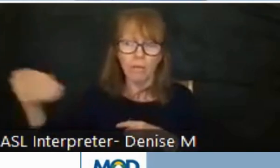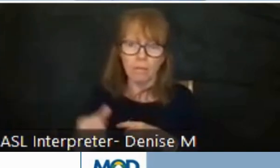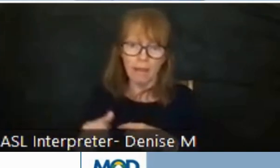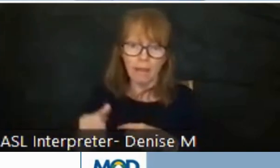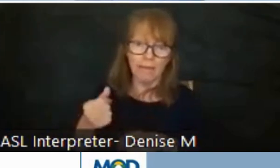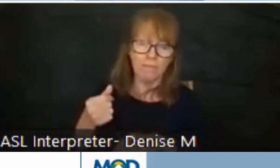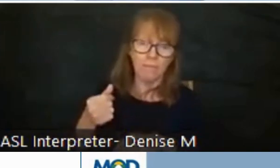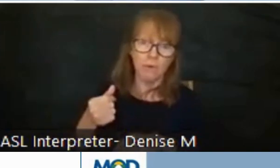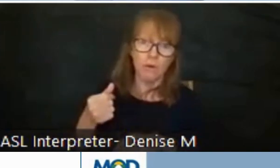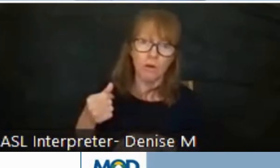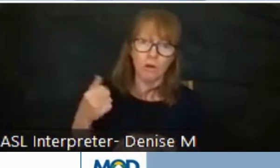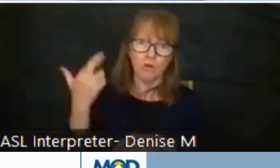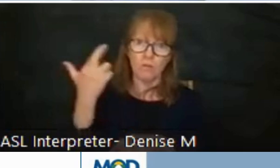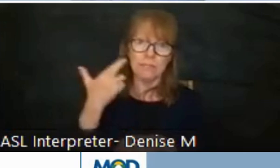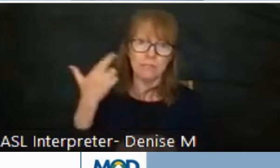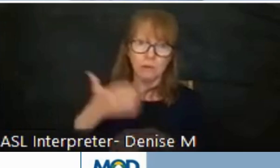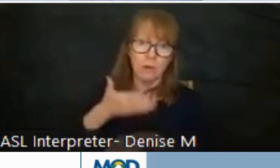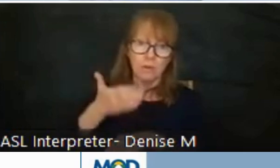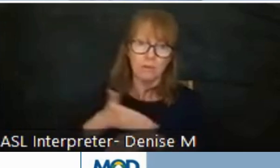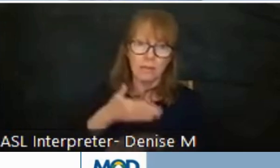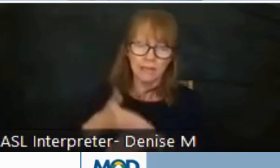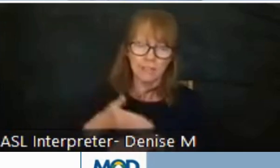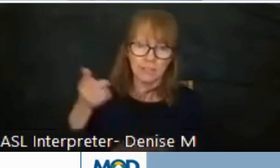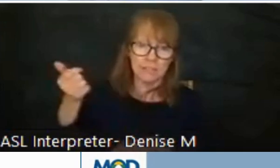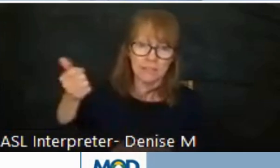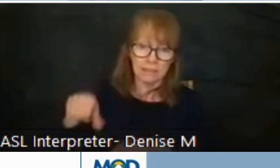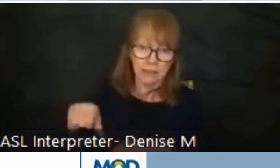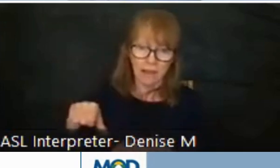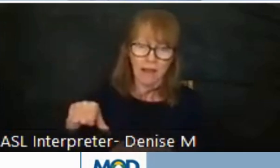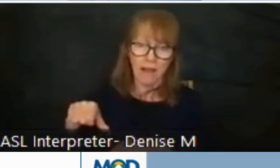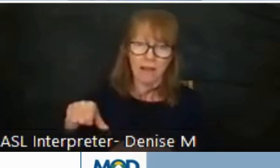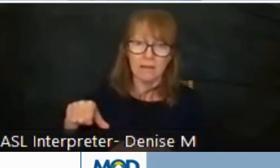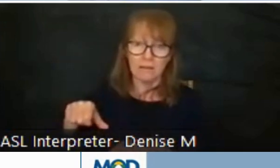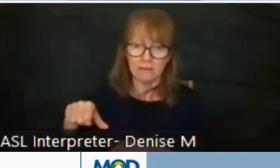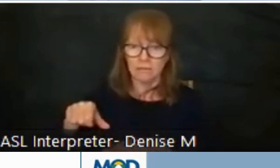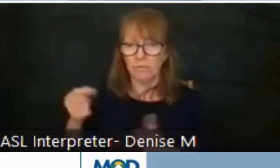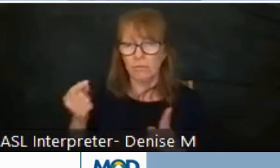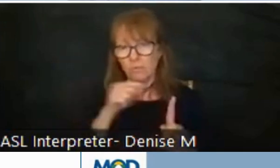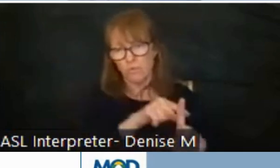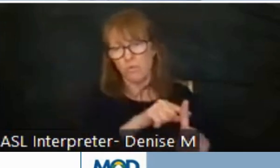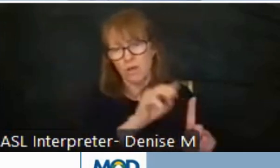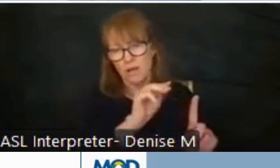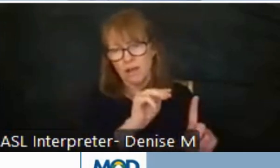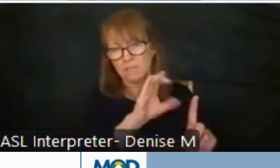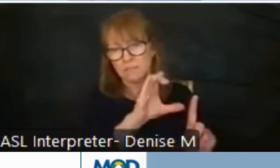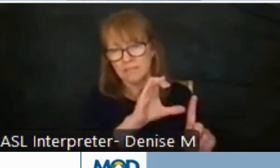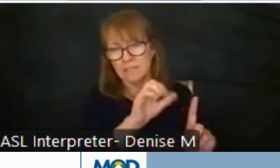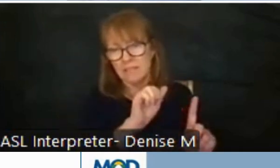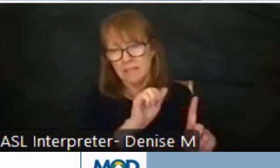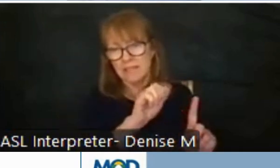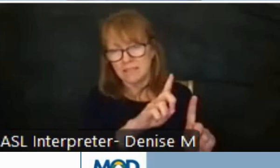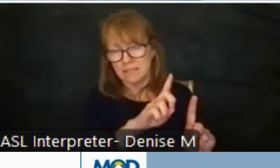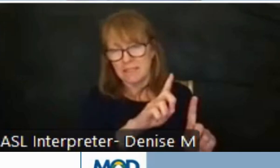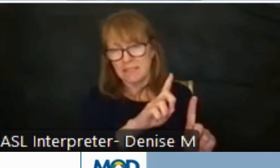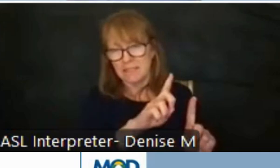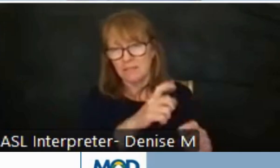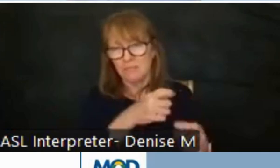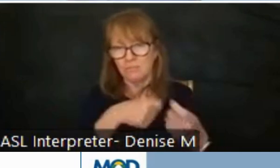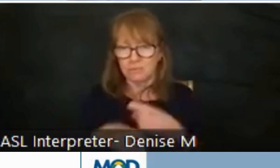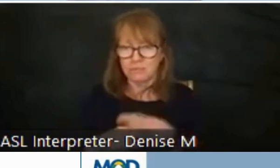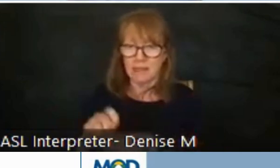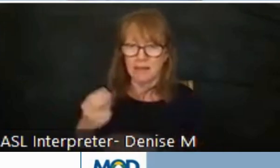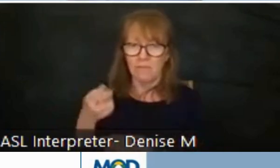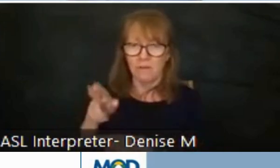modification, you've been denied, you would file a complaint at MCAD rather than HUD in that particular instance.